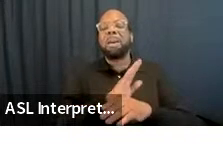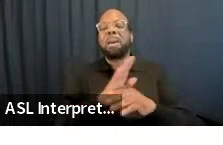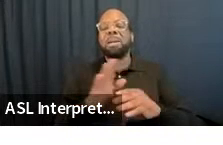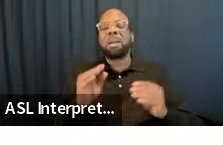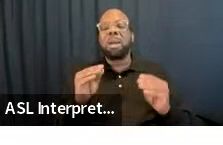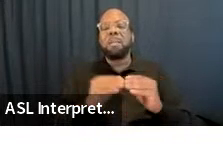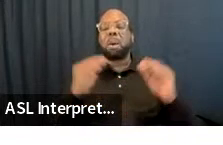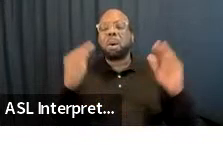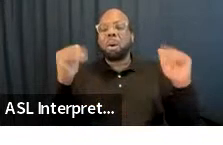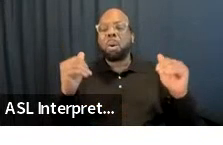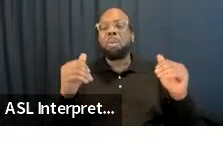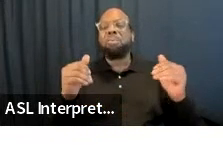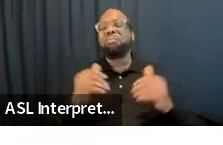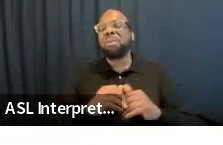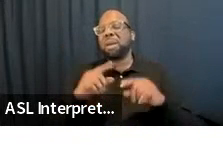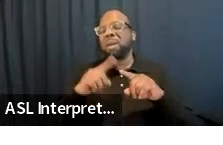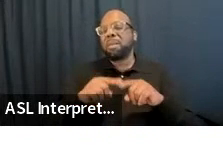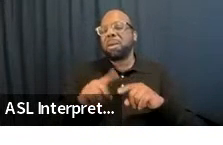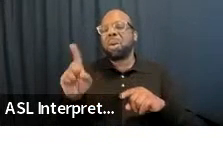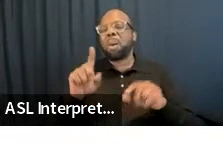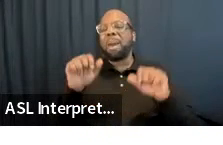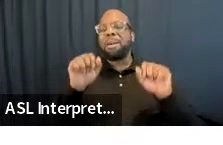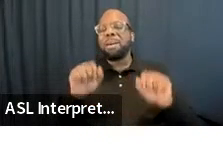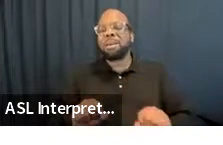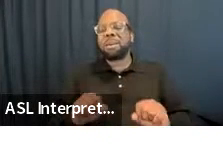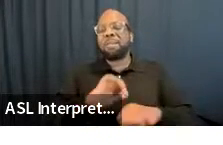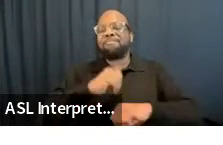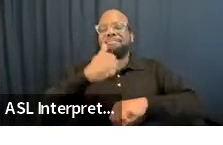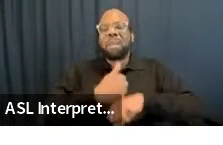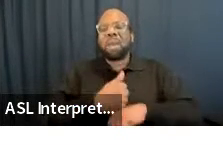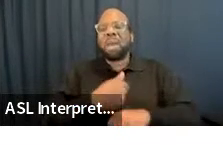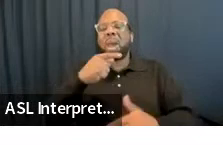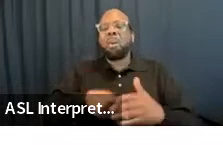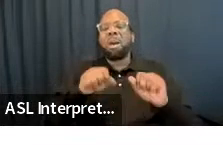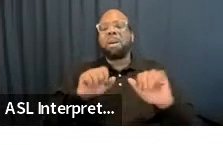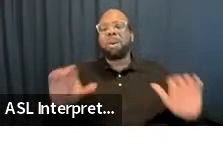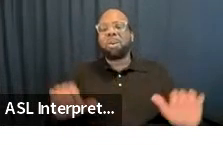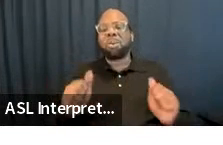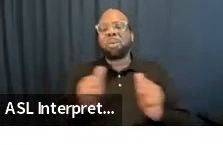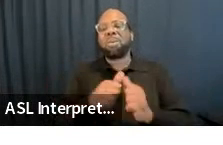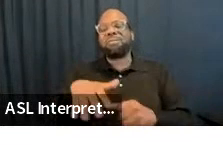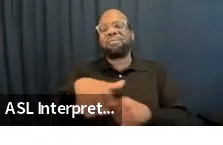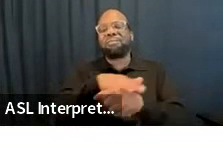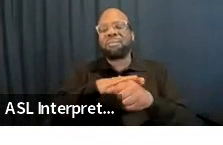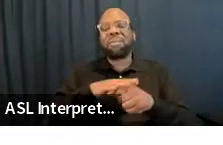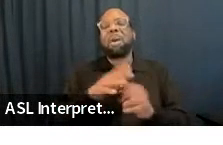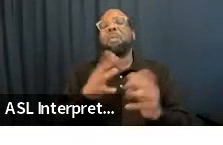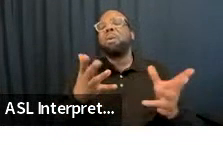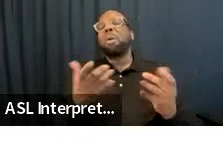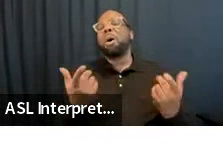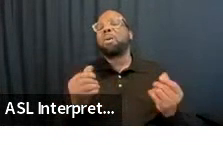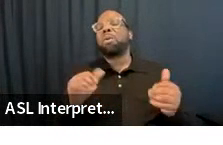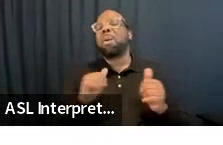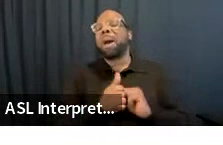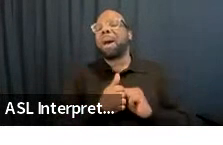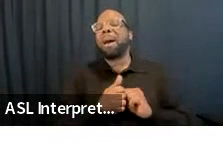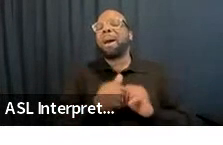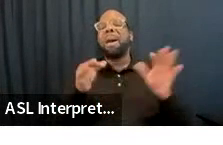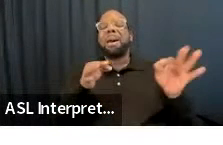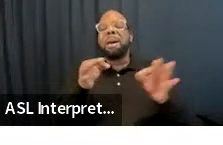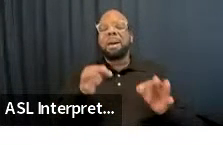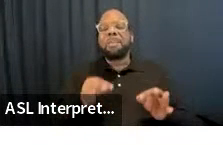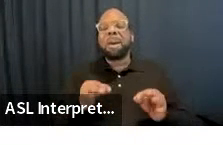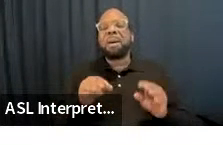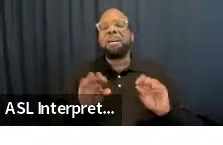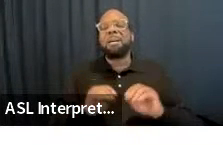and predictability on where they can locate and what they can do with their space. We aim to do this by clarifying and